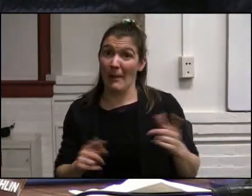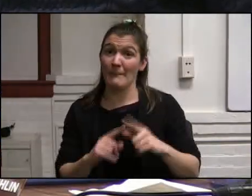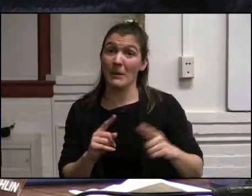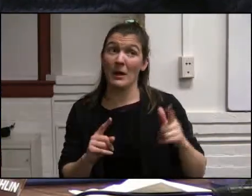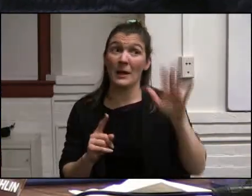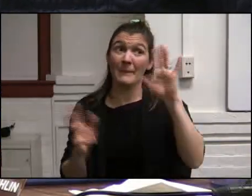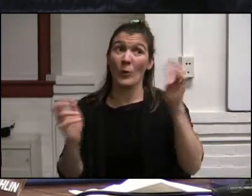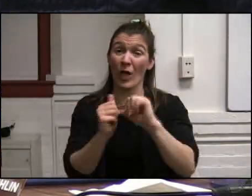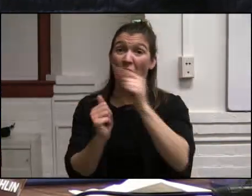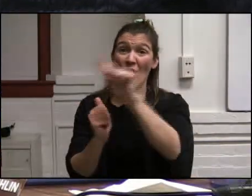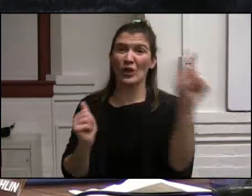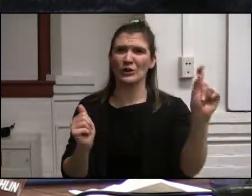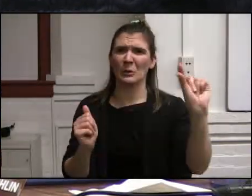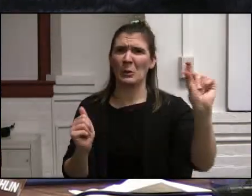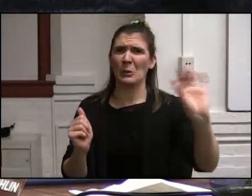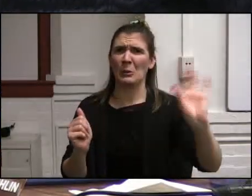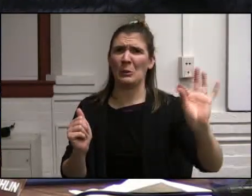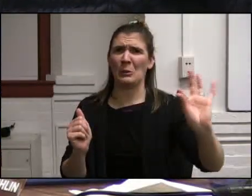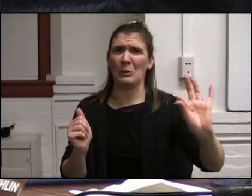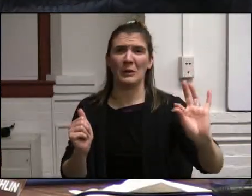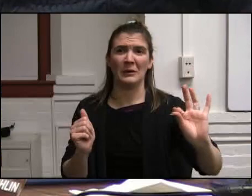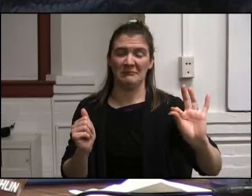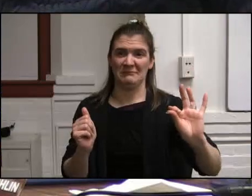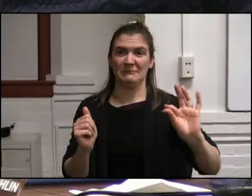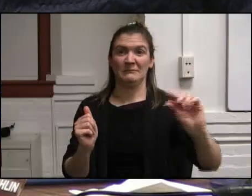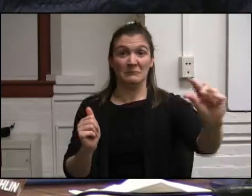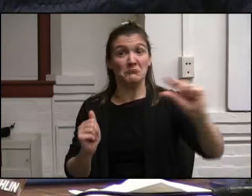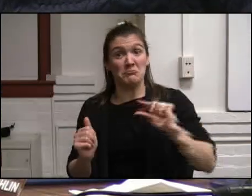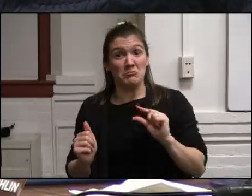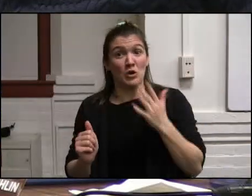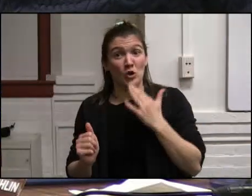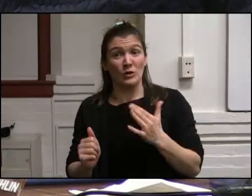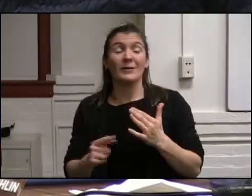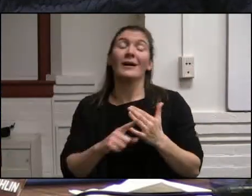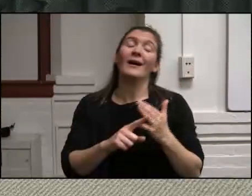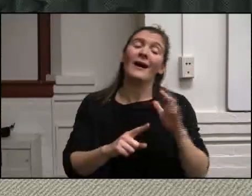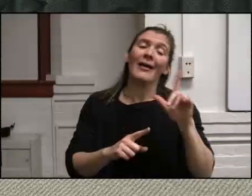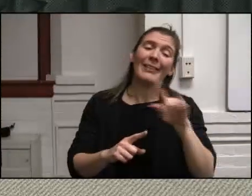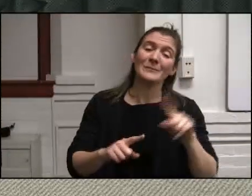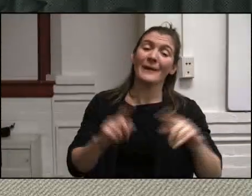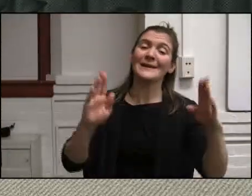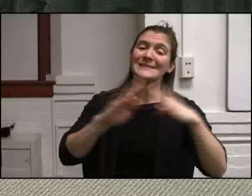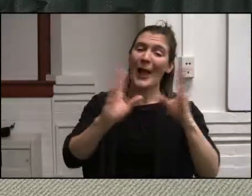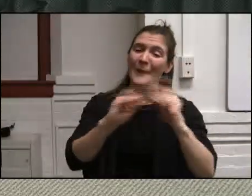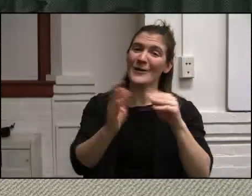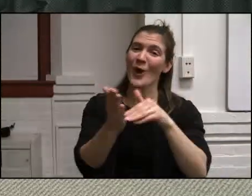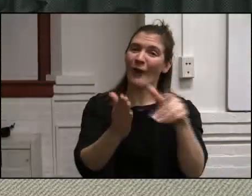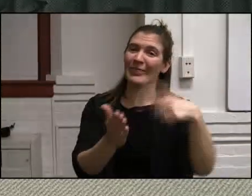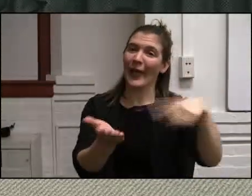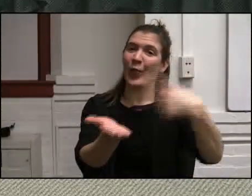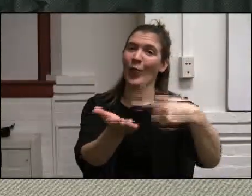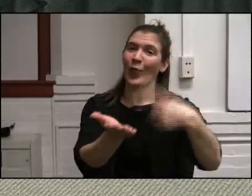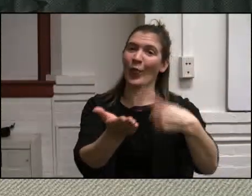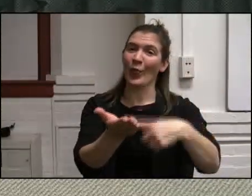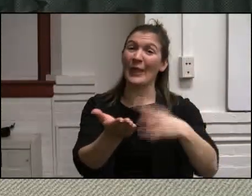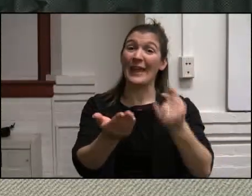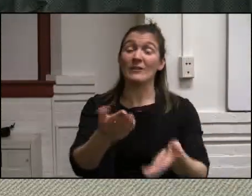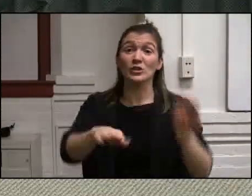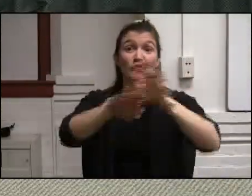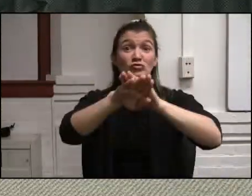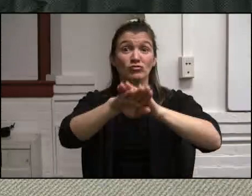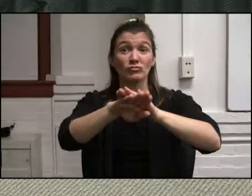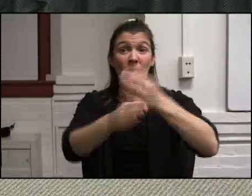throughout the state. Yeah. I think the discussion at town meeting is if the stipend were